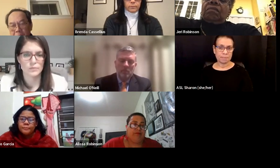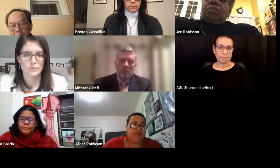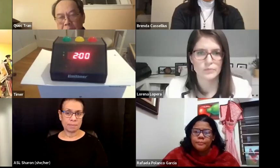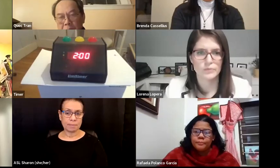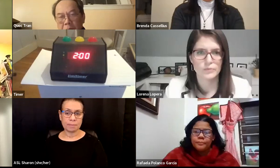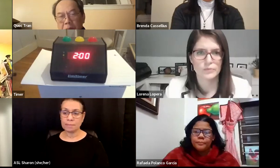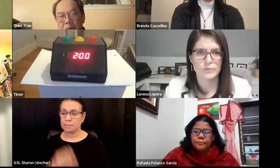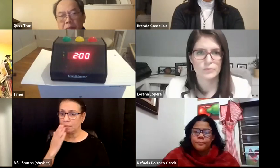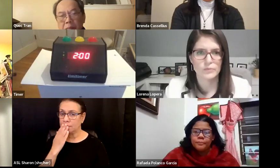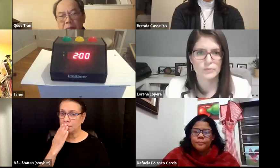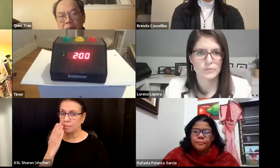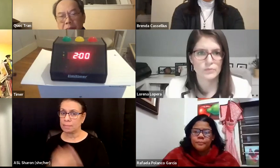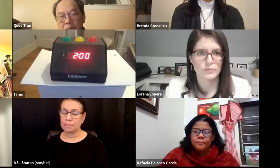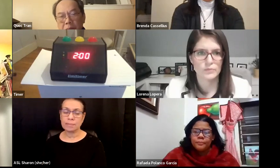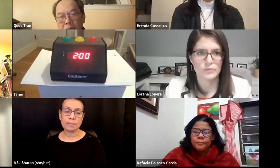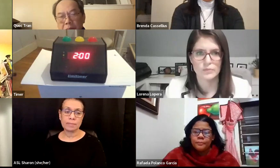thank you